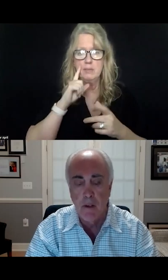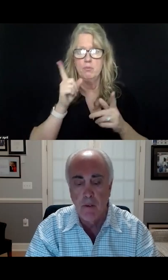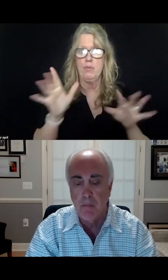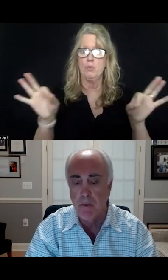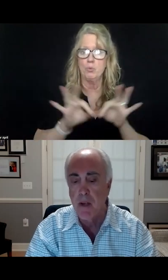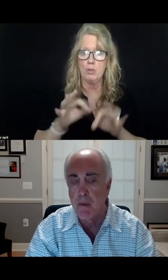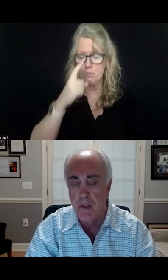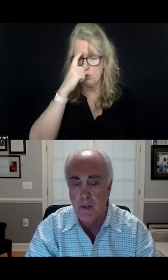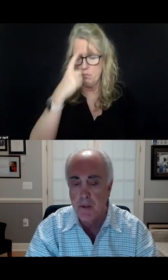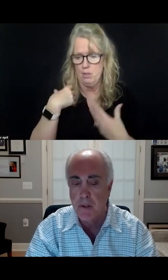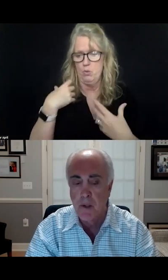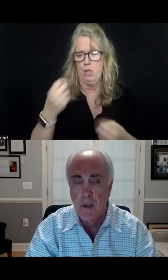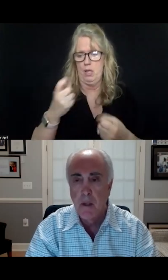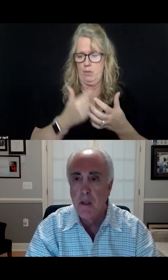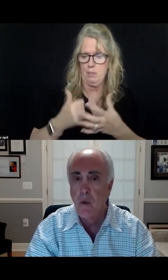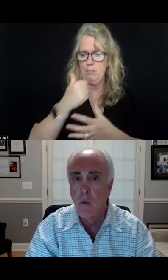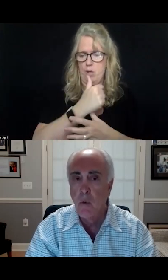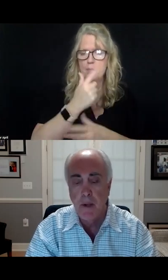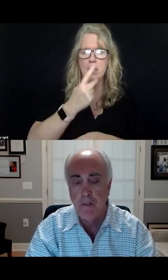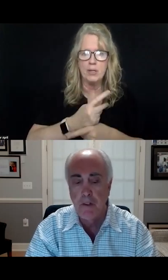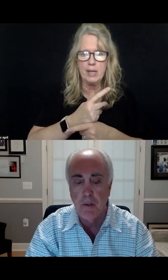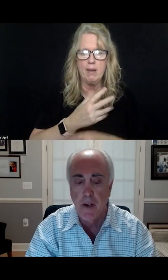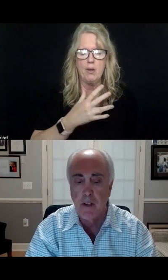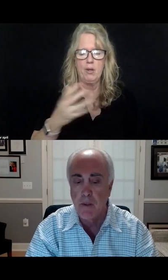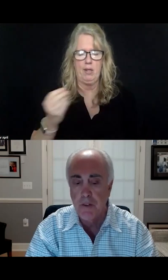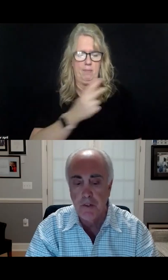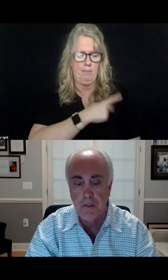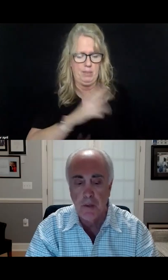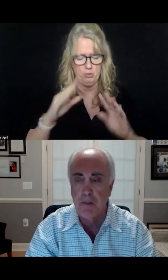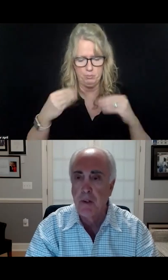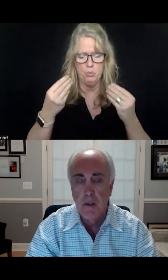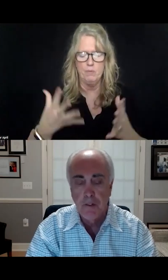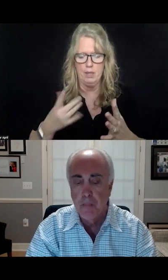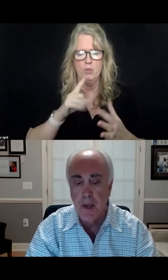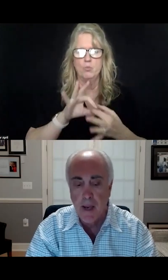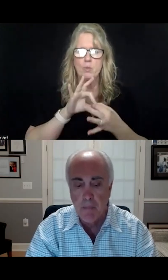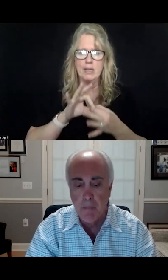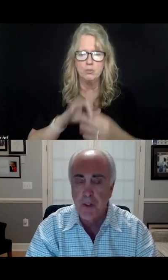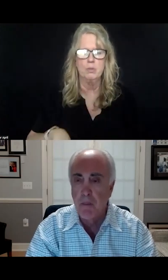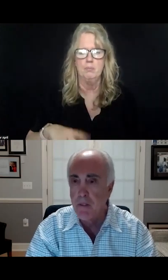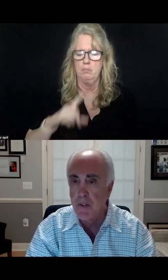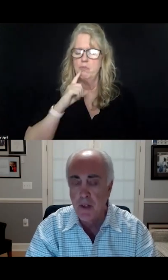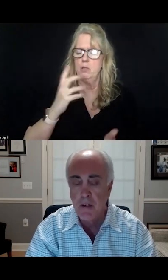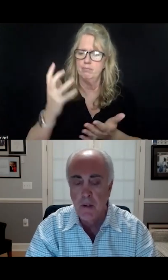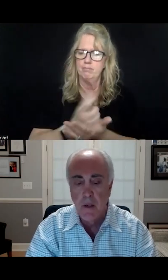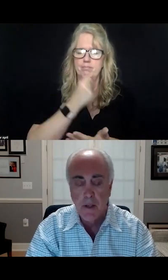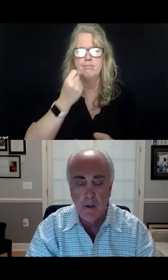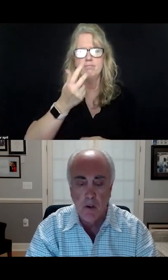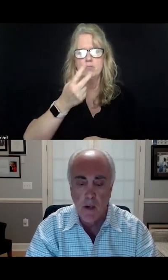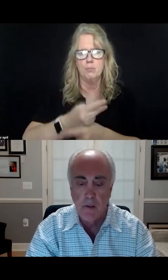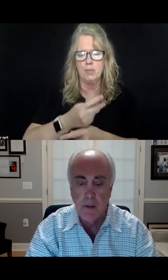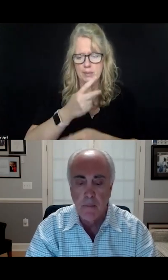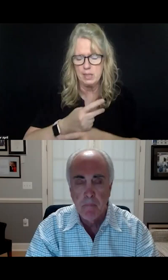mental health and primary care, where patient-provider relationships should be optimal to maintain